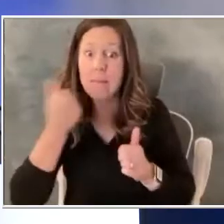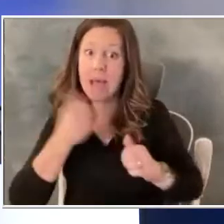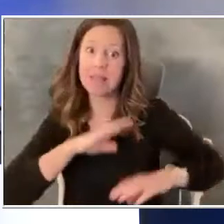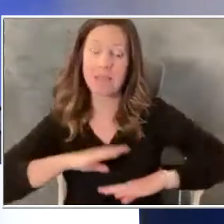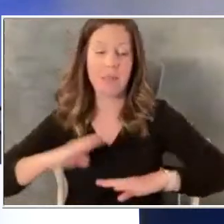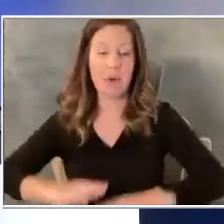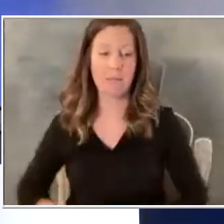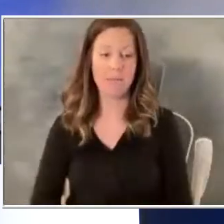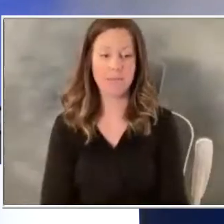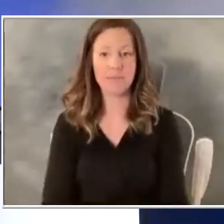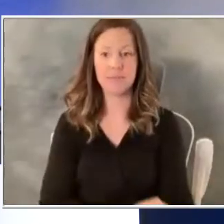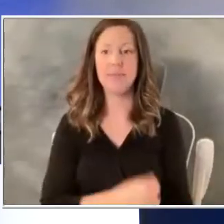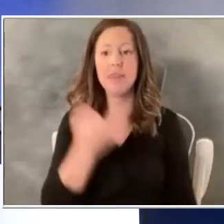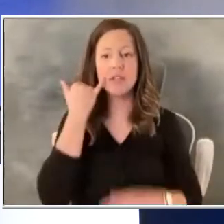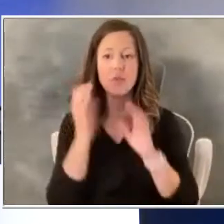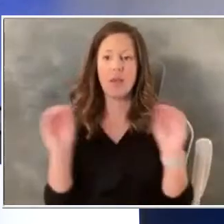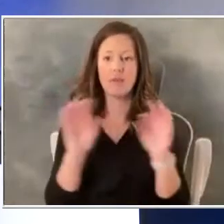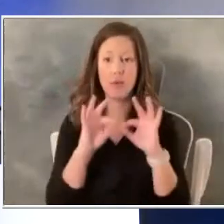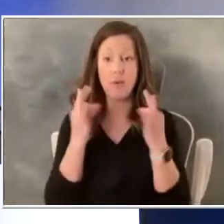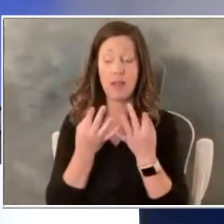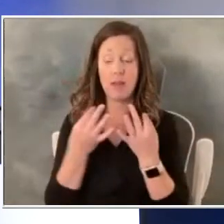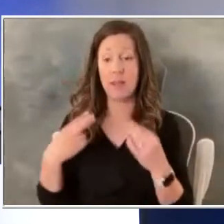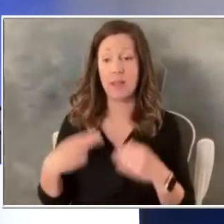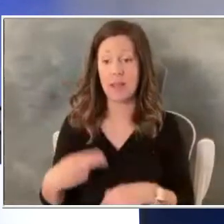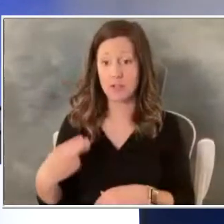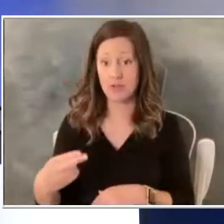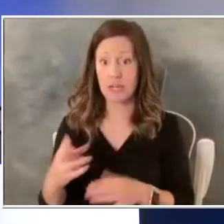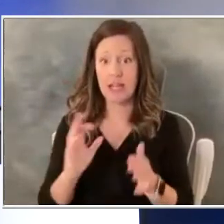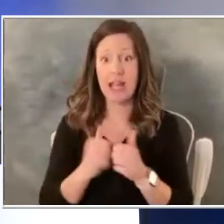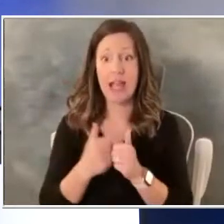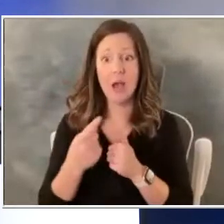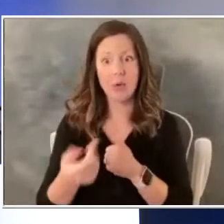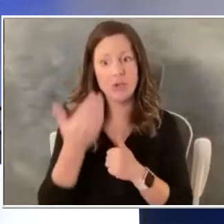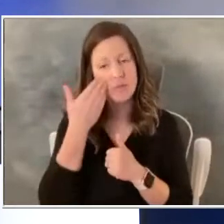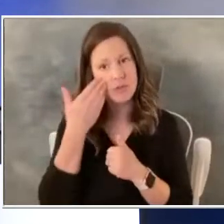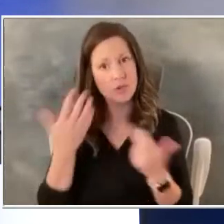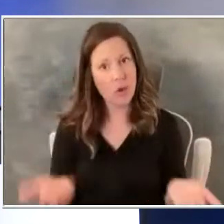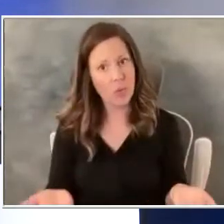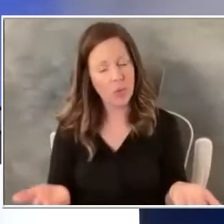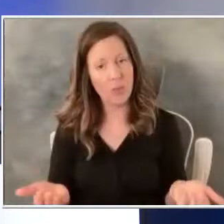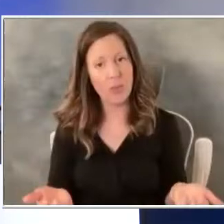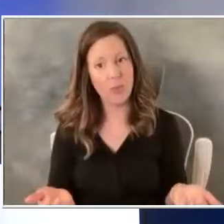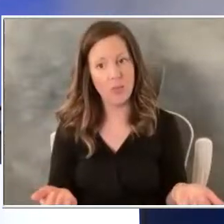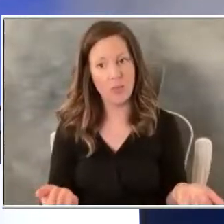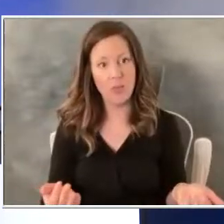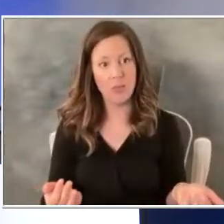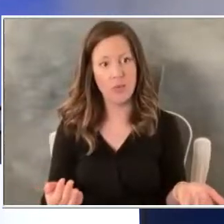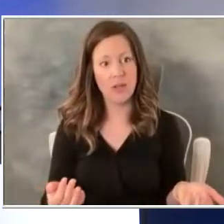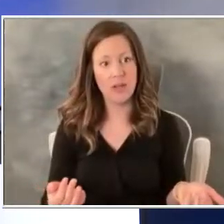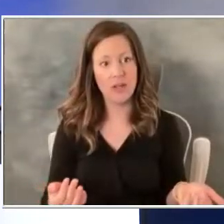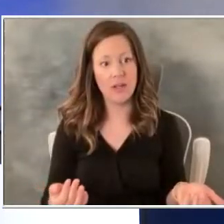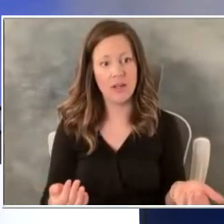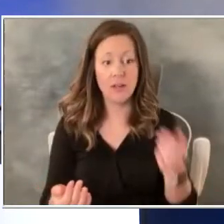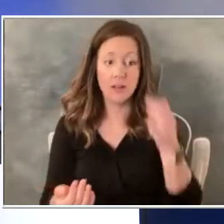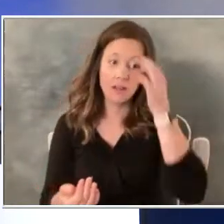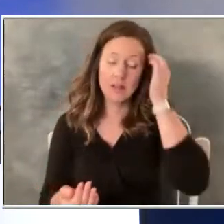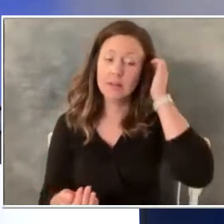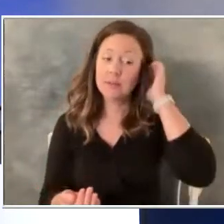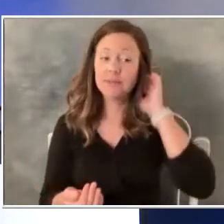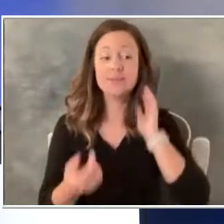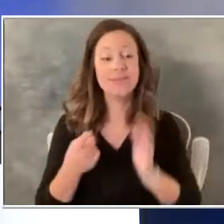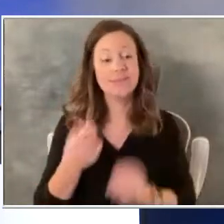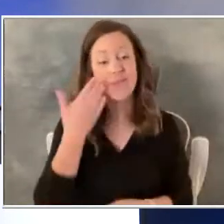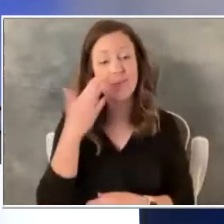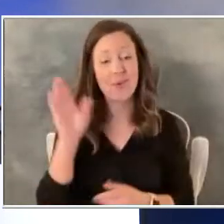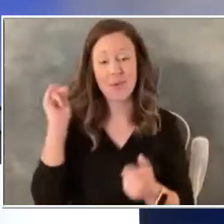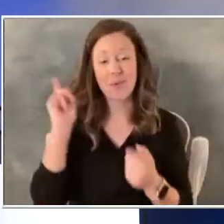have a family history, how are you to know? I mean, it's just through your screening. You don't until you get that first mammogram.